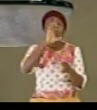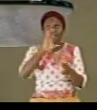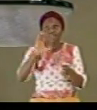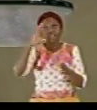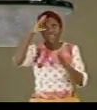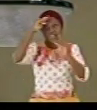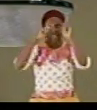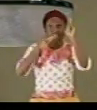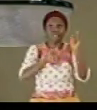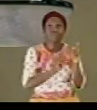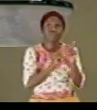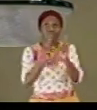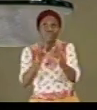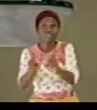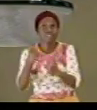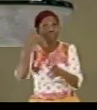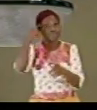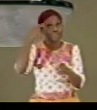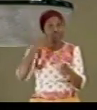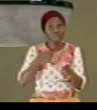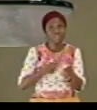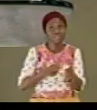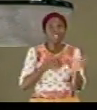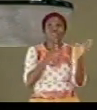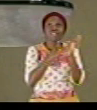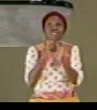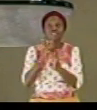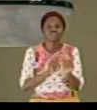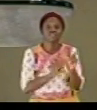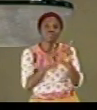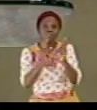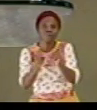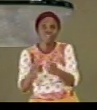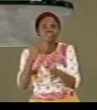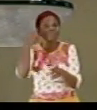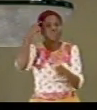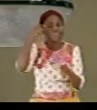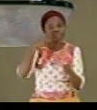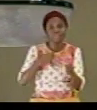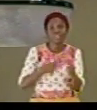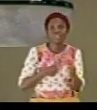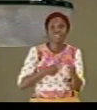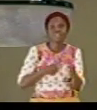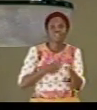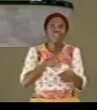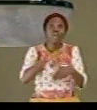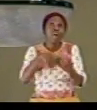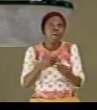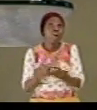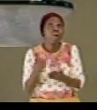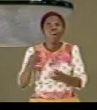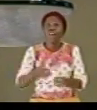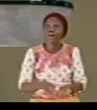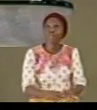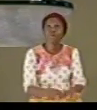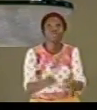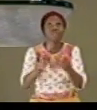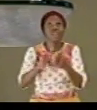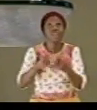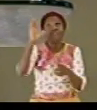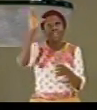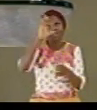me. Jesus went for me, yes he went for me. All the way